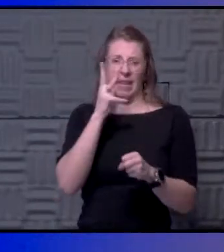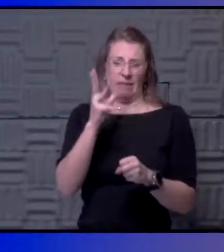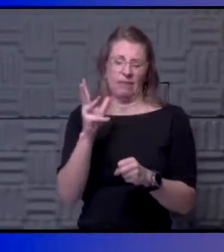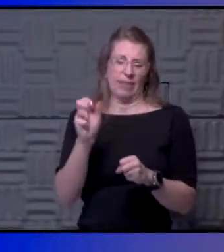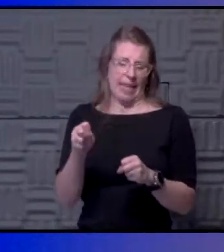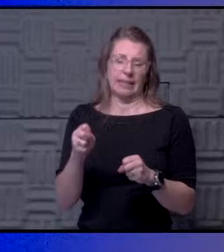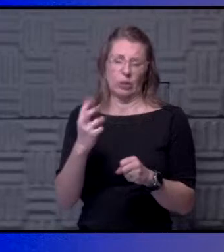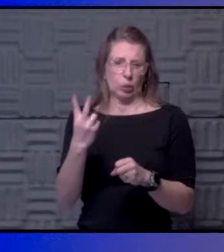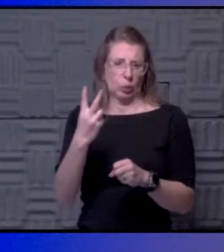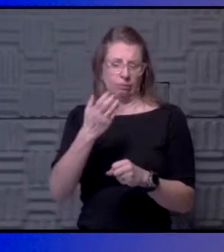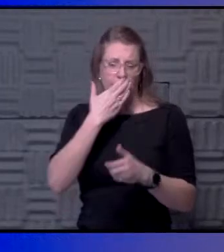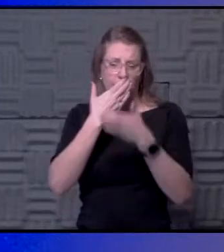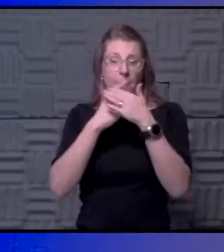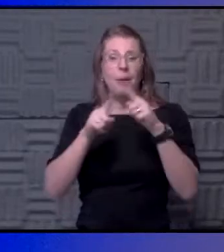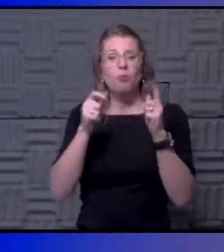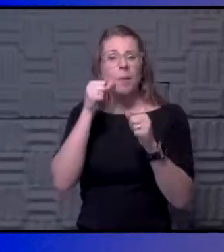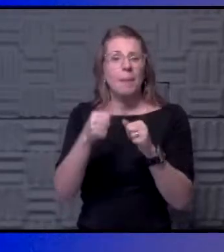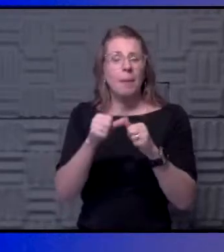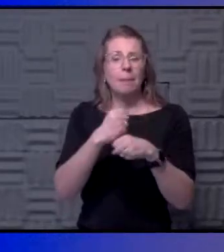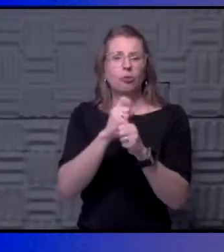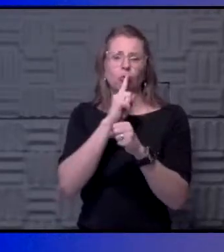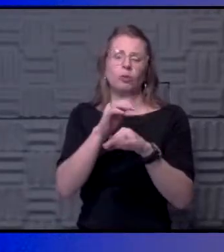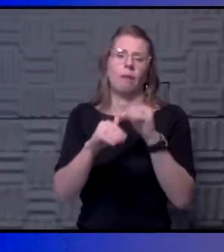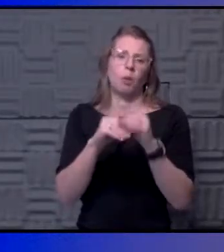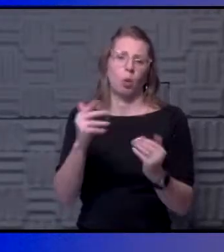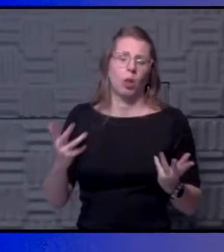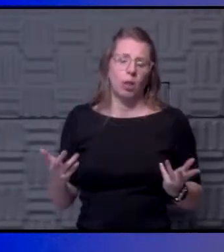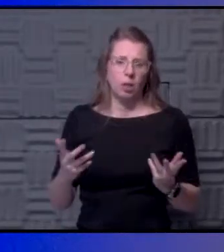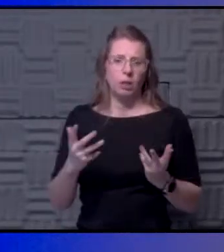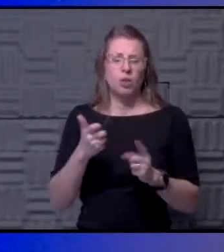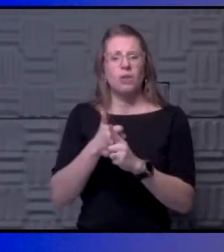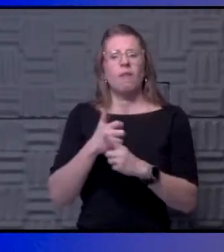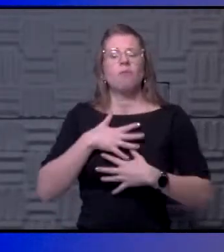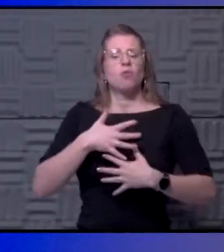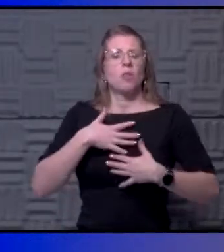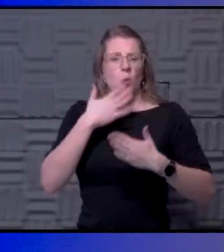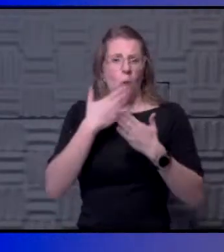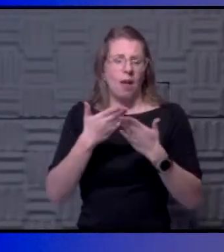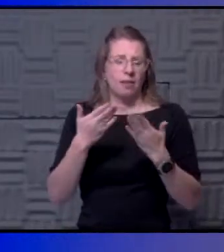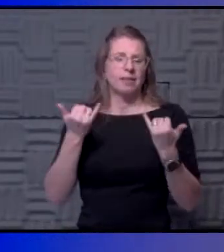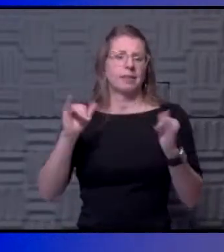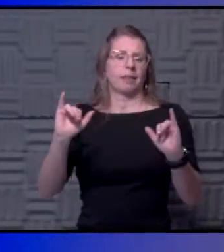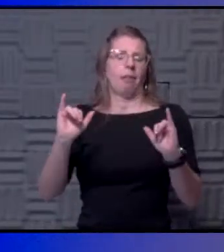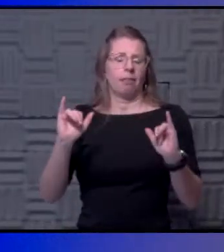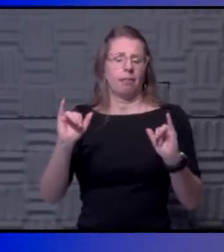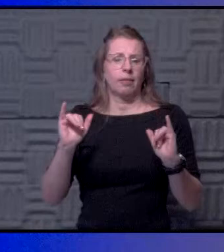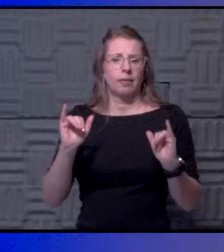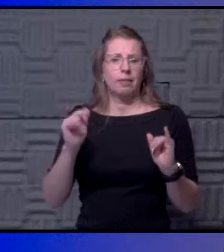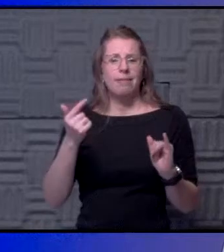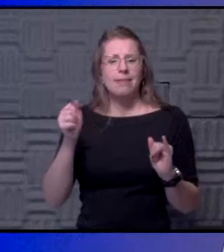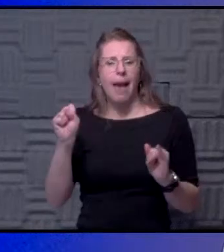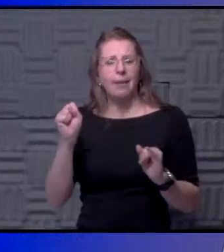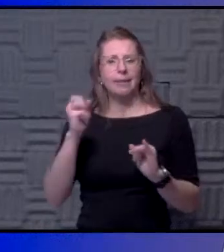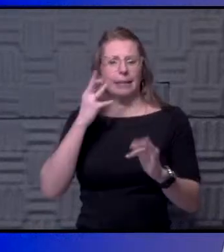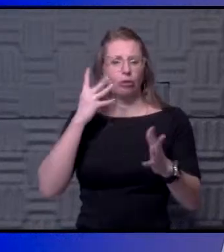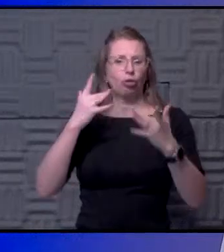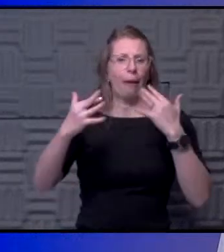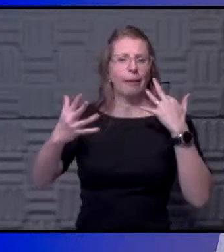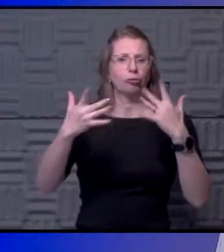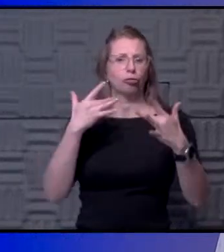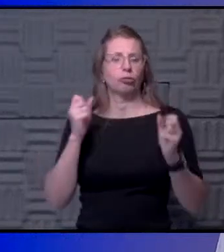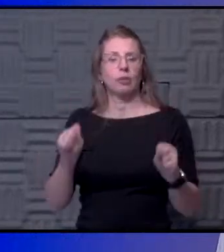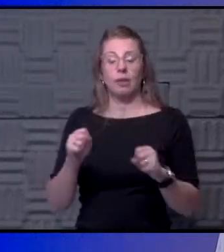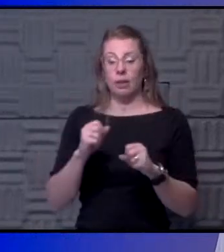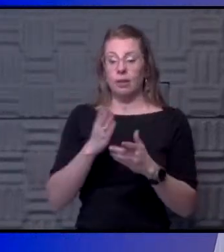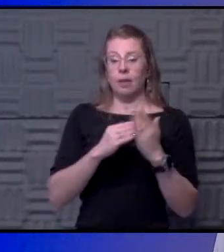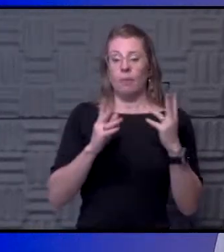remember, make sure it's comfortable for you, that you can breathe well and still get that gas exchange, because some people will feel it to